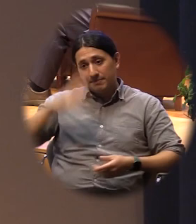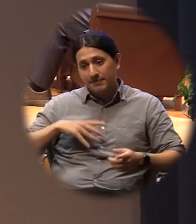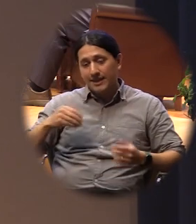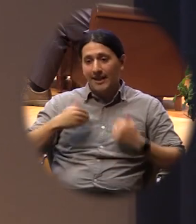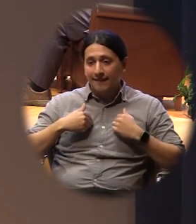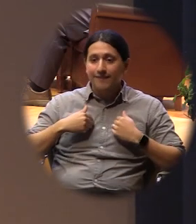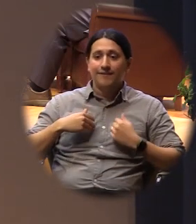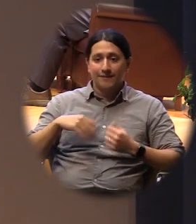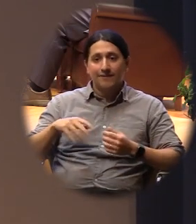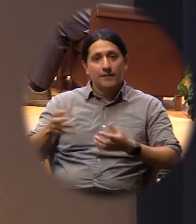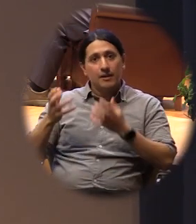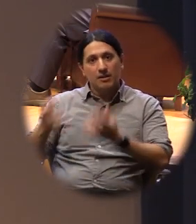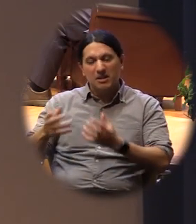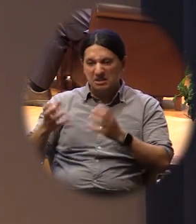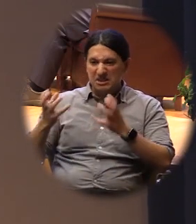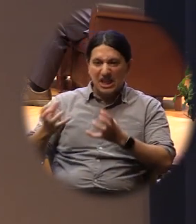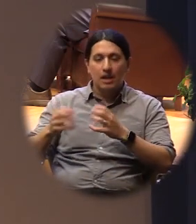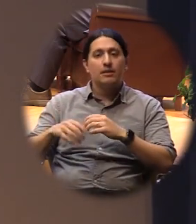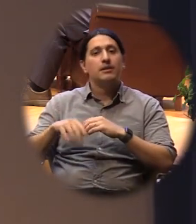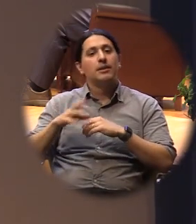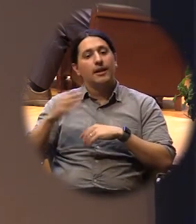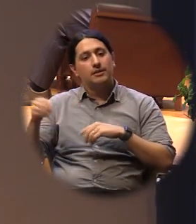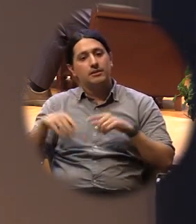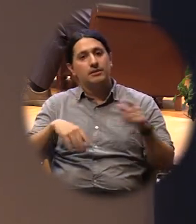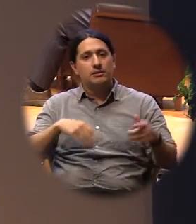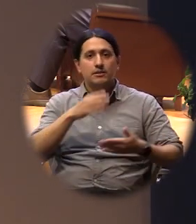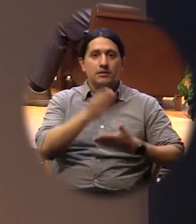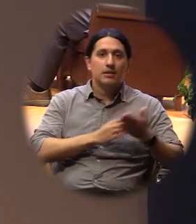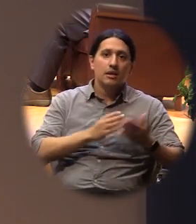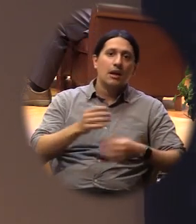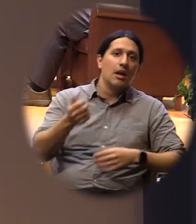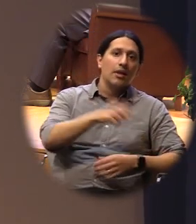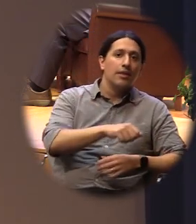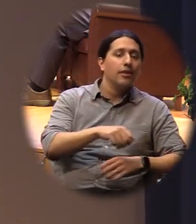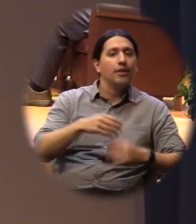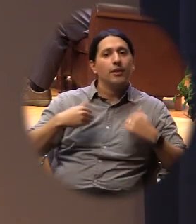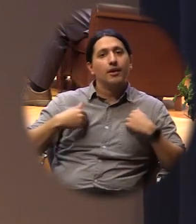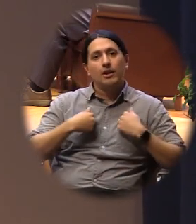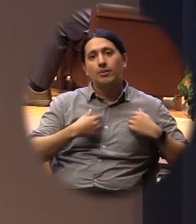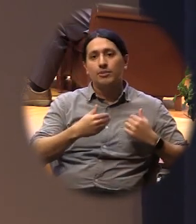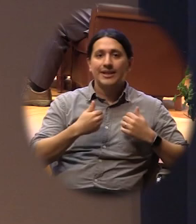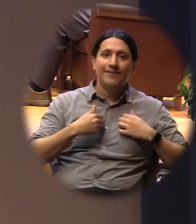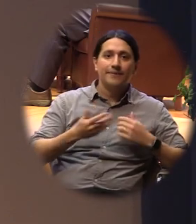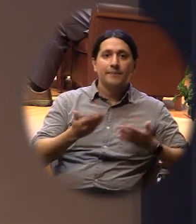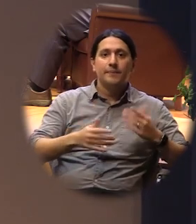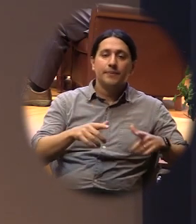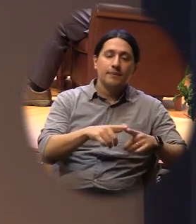going to divide our population and study them accordingly. I think it,